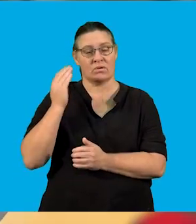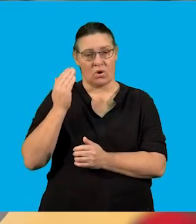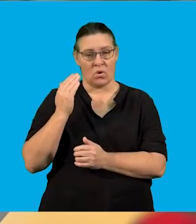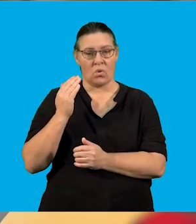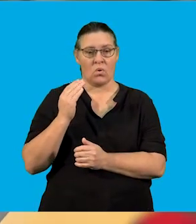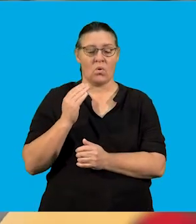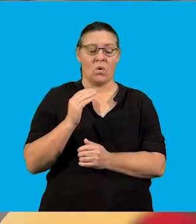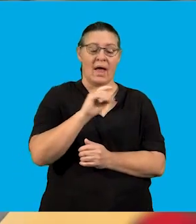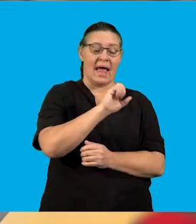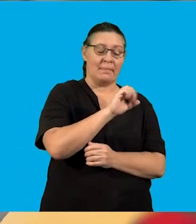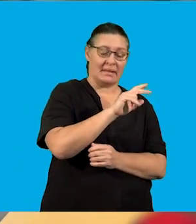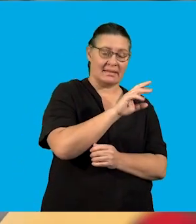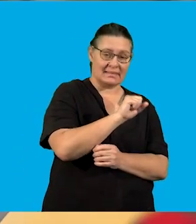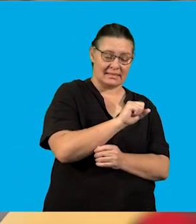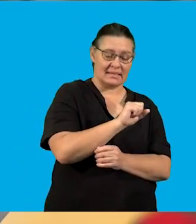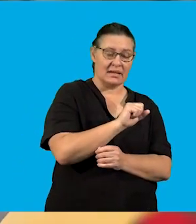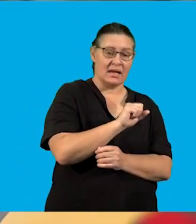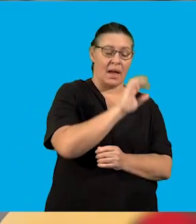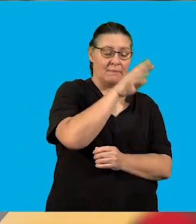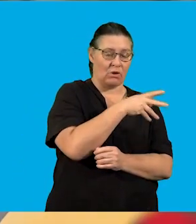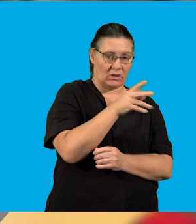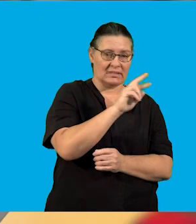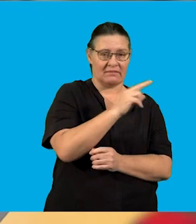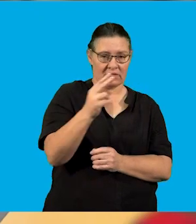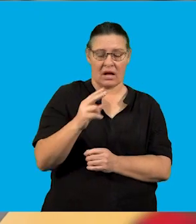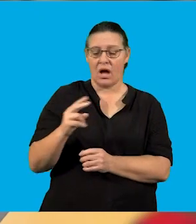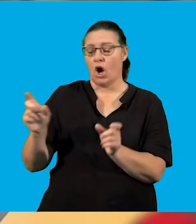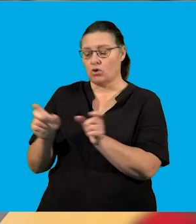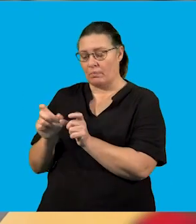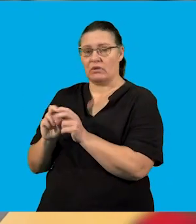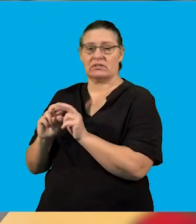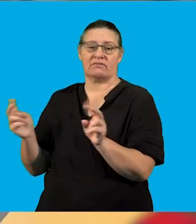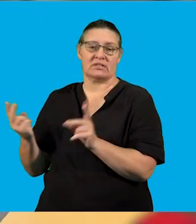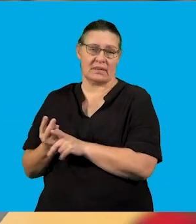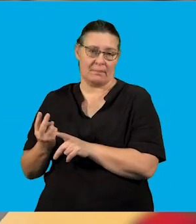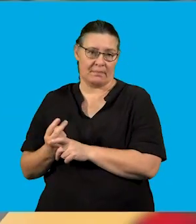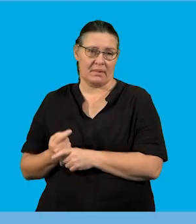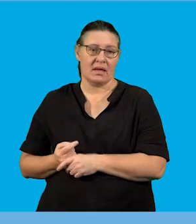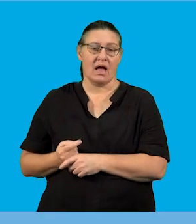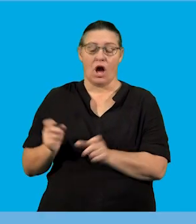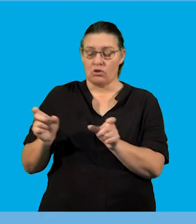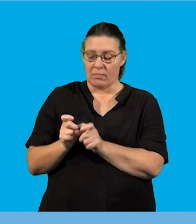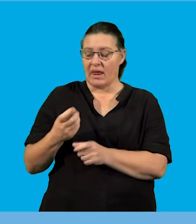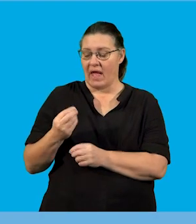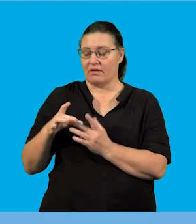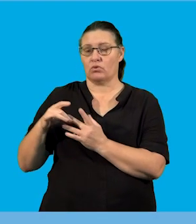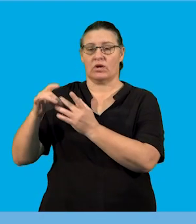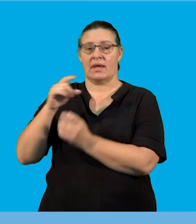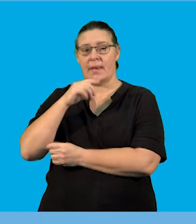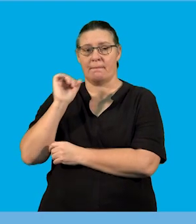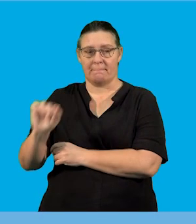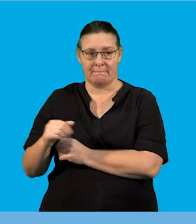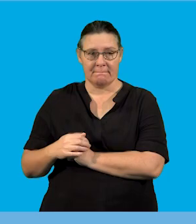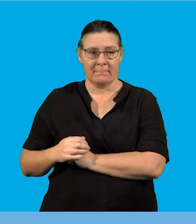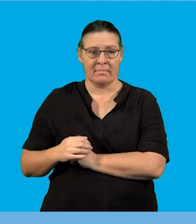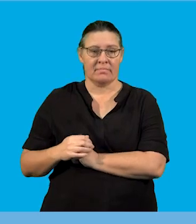we also need to know that as much as elements are different in the periodic table, the compounds are also different. Now, each compound has a unique